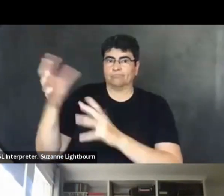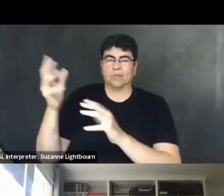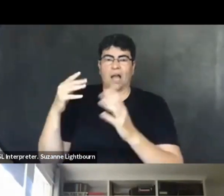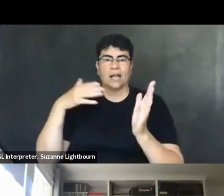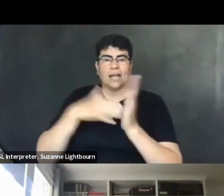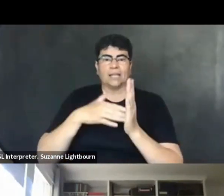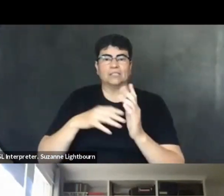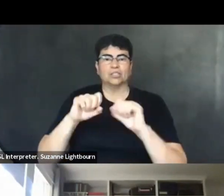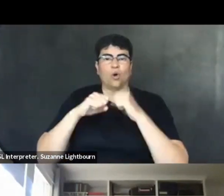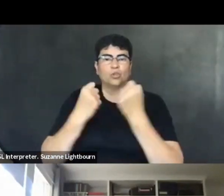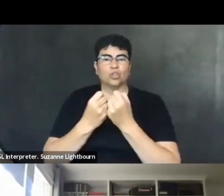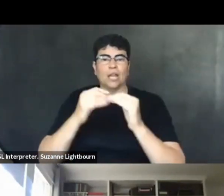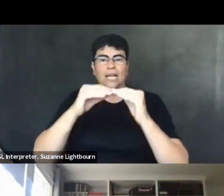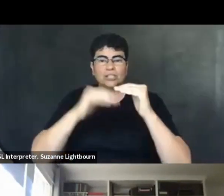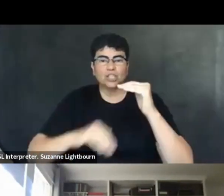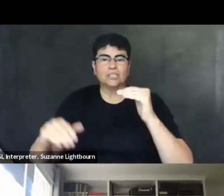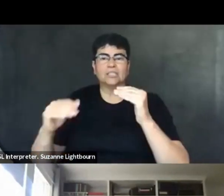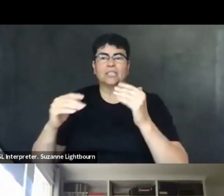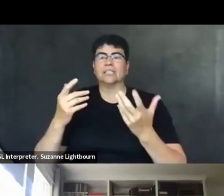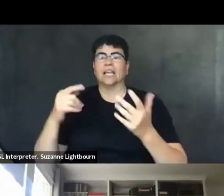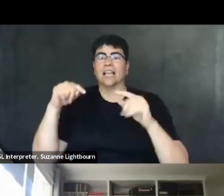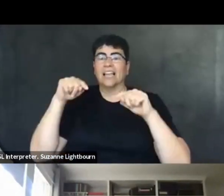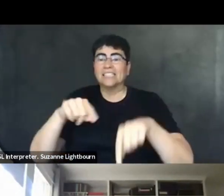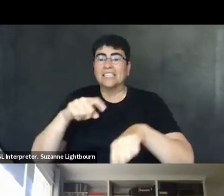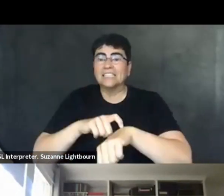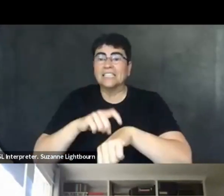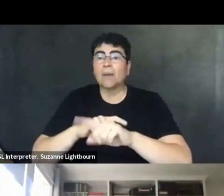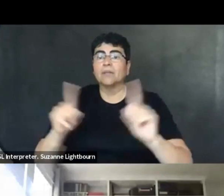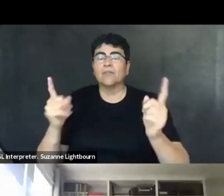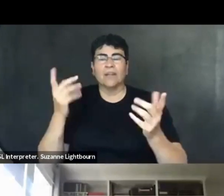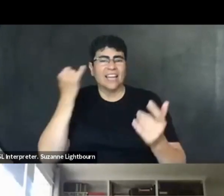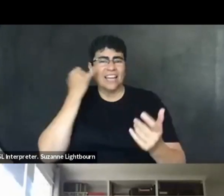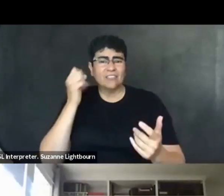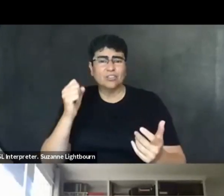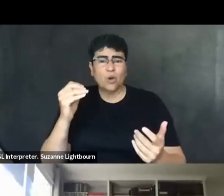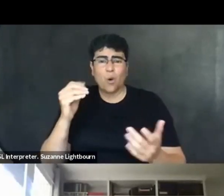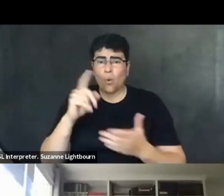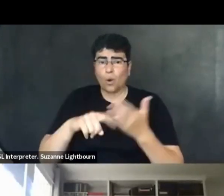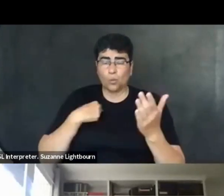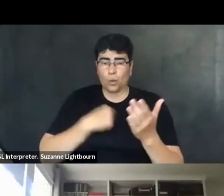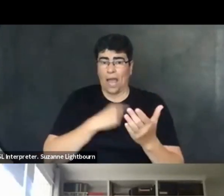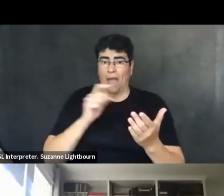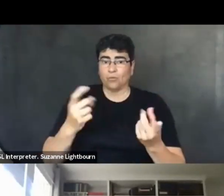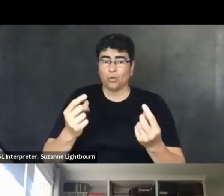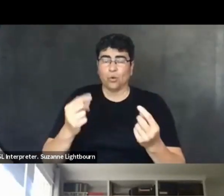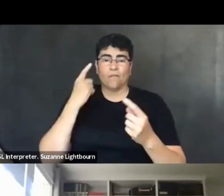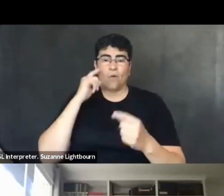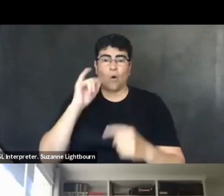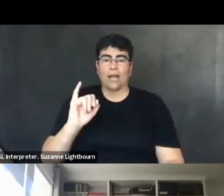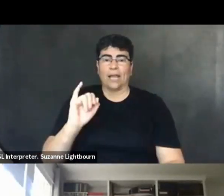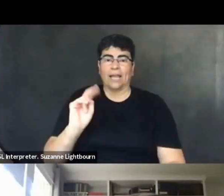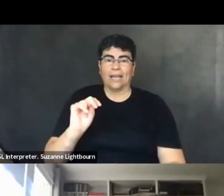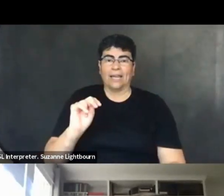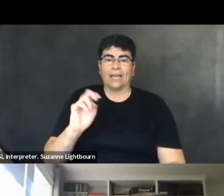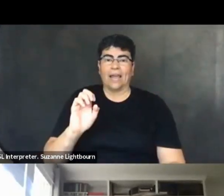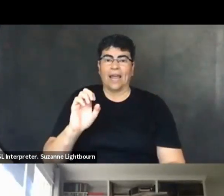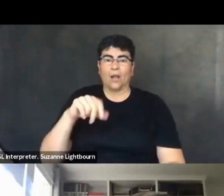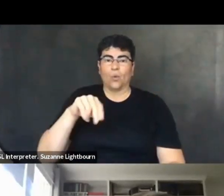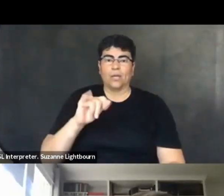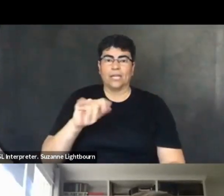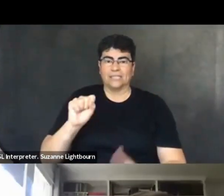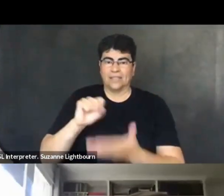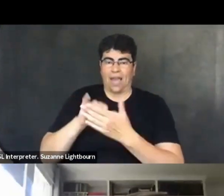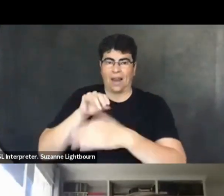country? Is this time different? And if so, what do we have to do to get the inequities affecting our babies on the agenda?